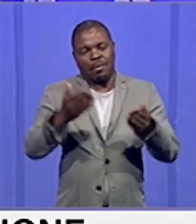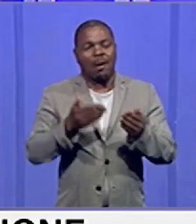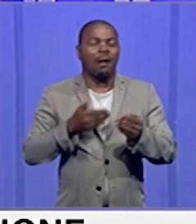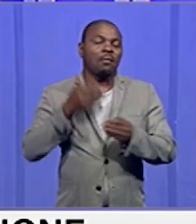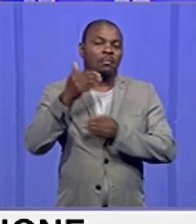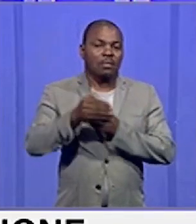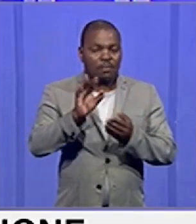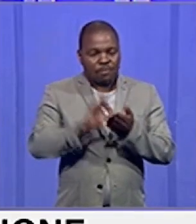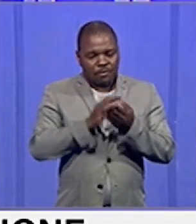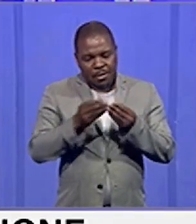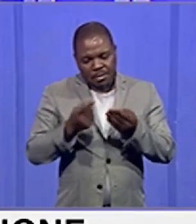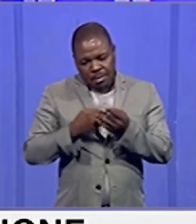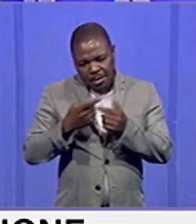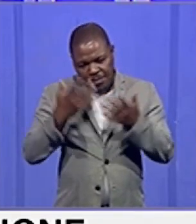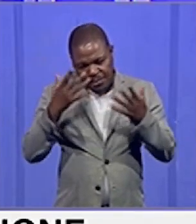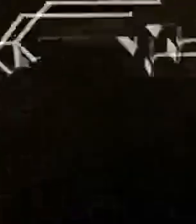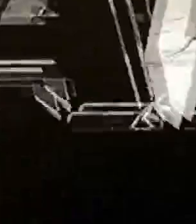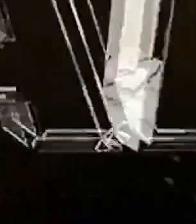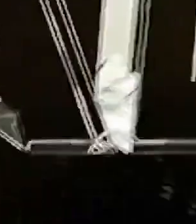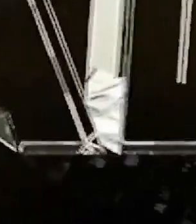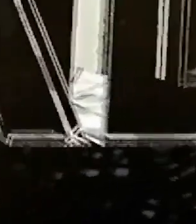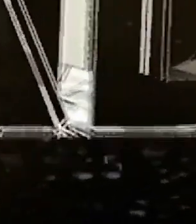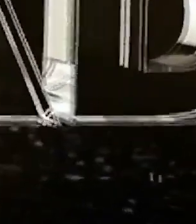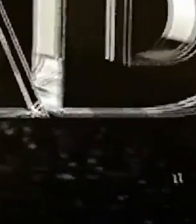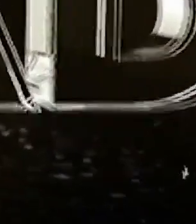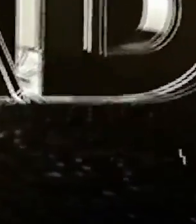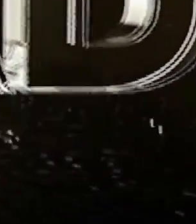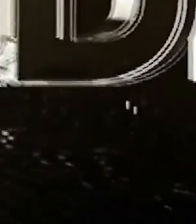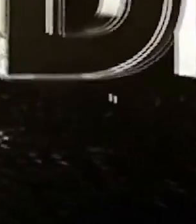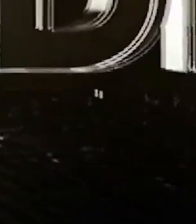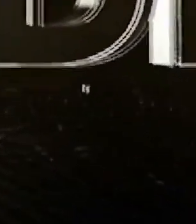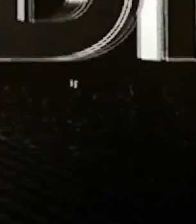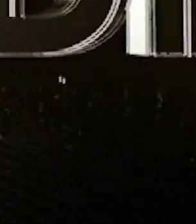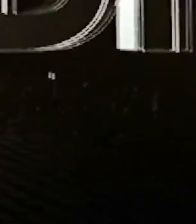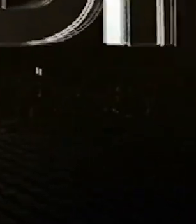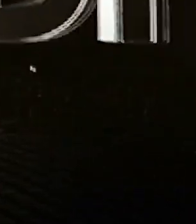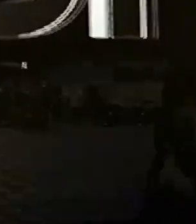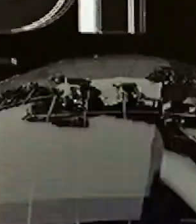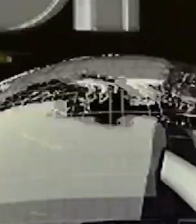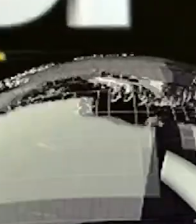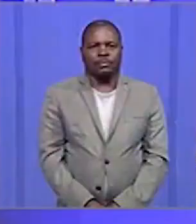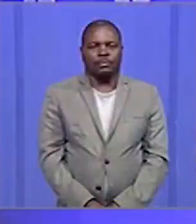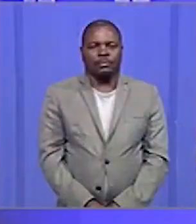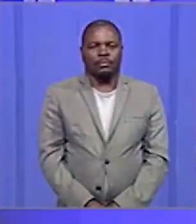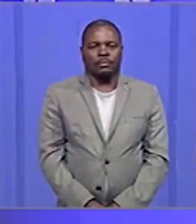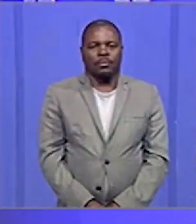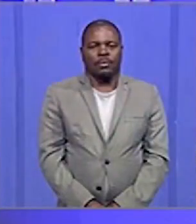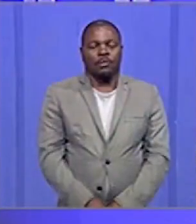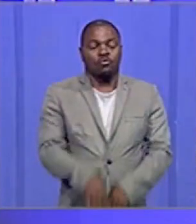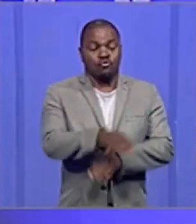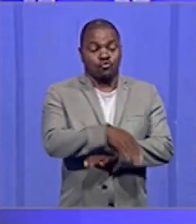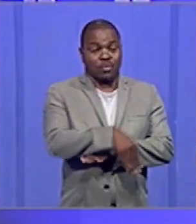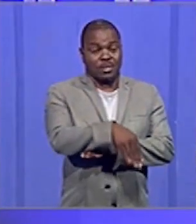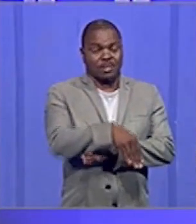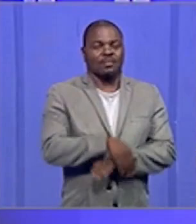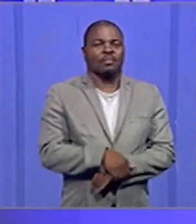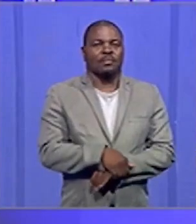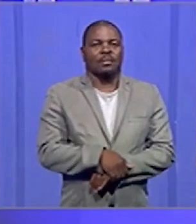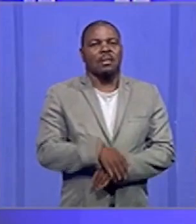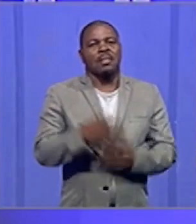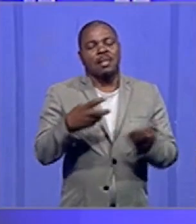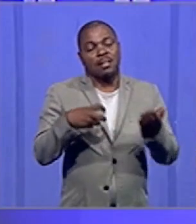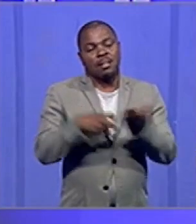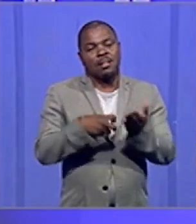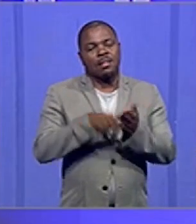qetwa ho balwa dipampiri tsa dikgetho. Papading ya cricket, ditekete